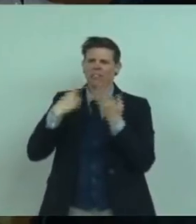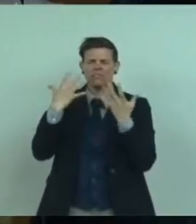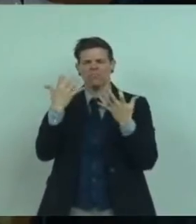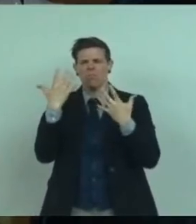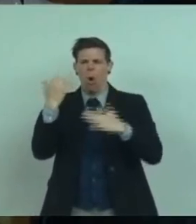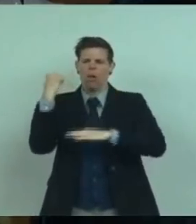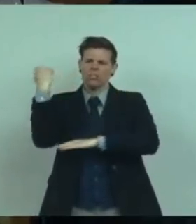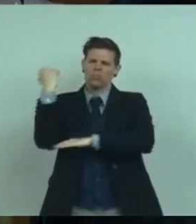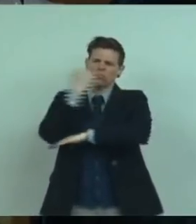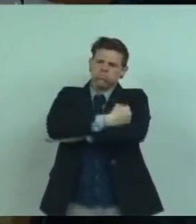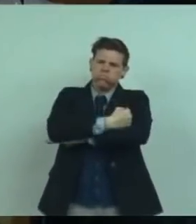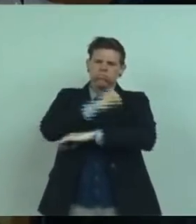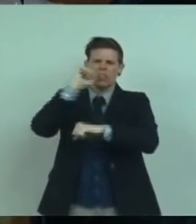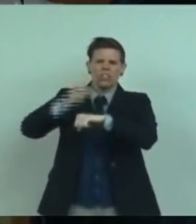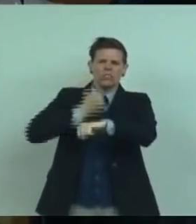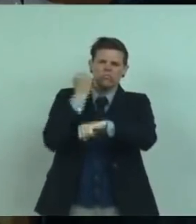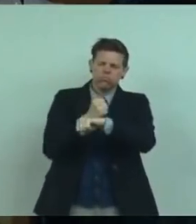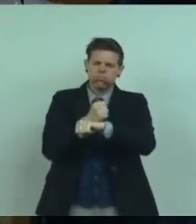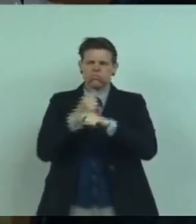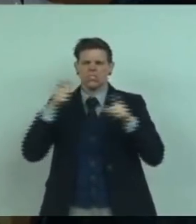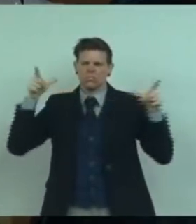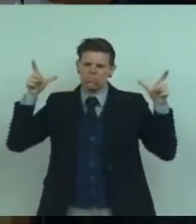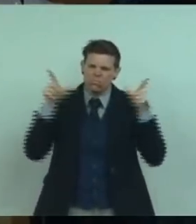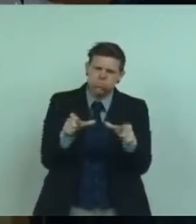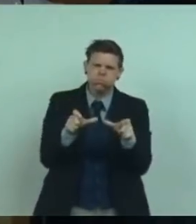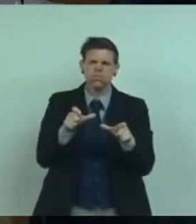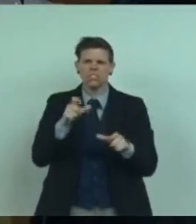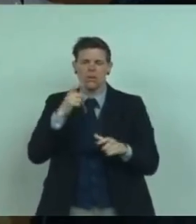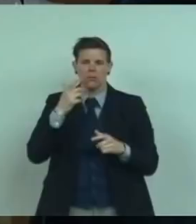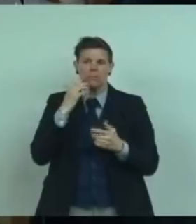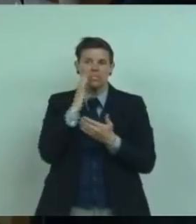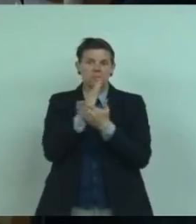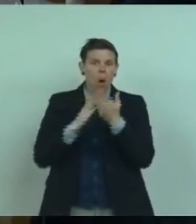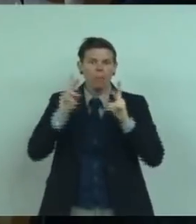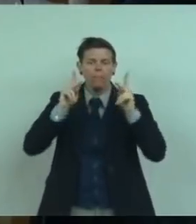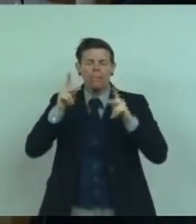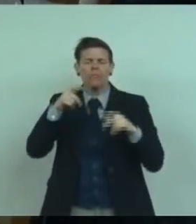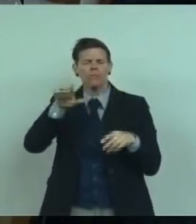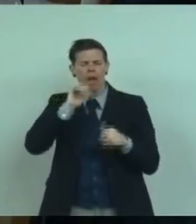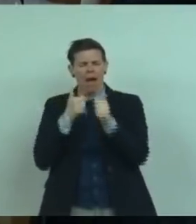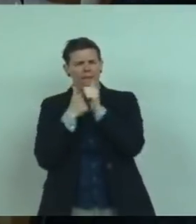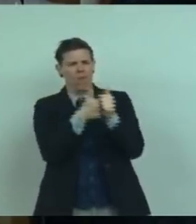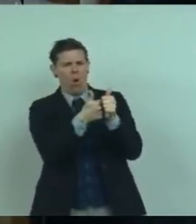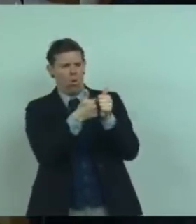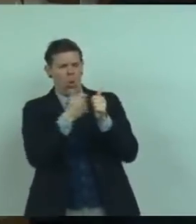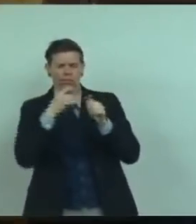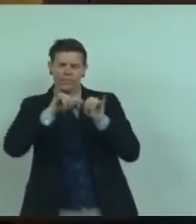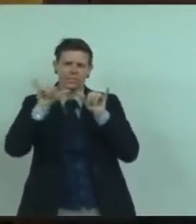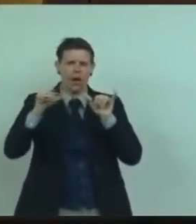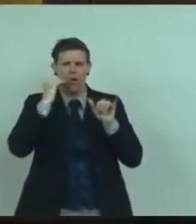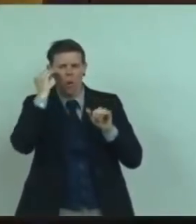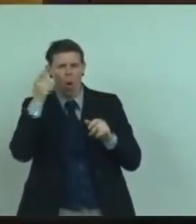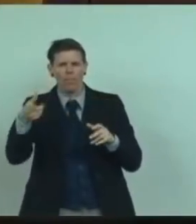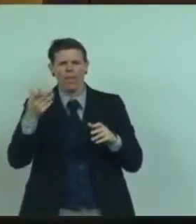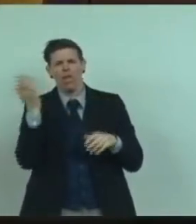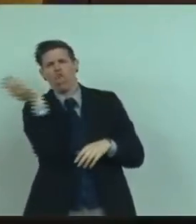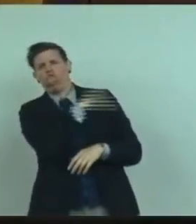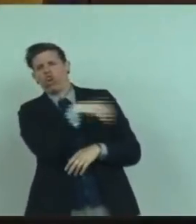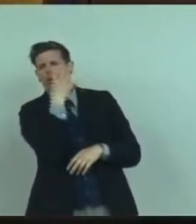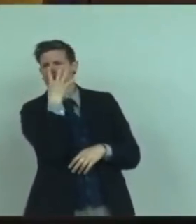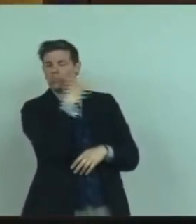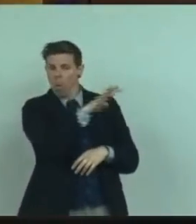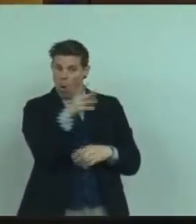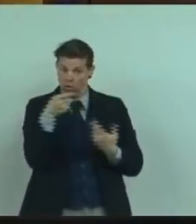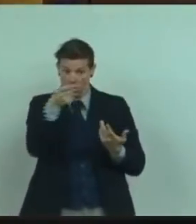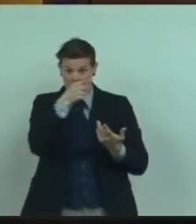considering strengthening the stay-at-home order or issuing a new lockdown order? I'm going to go to the